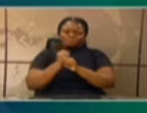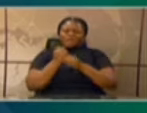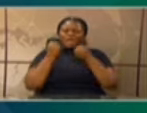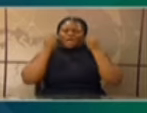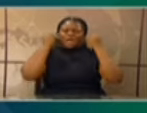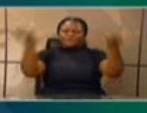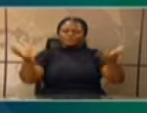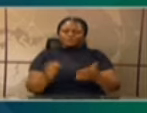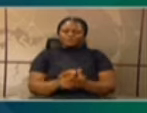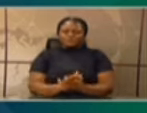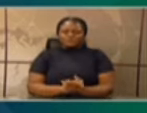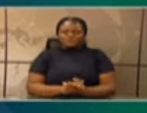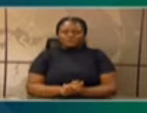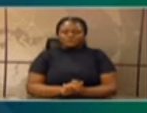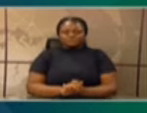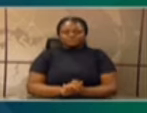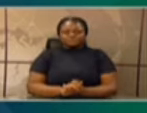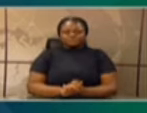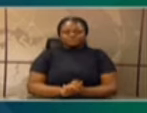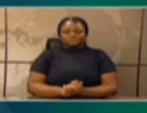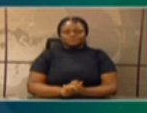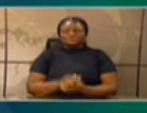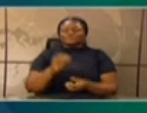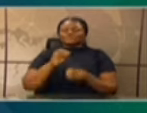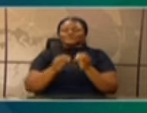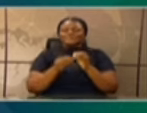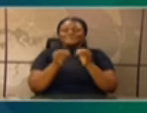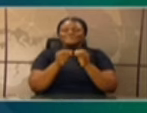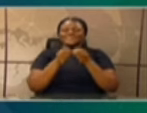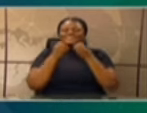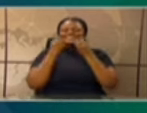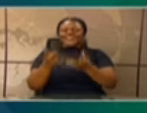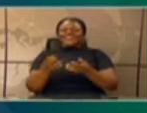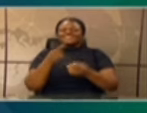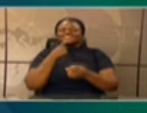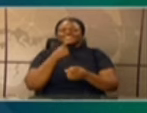We've been told conflicting figures.